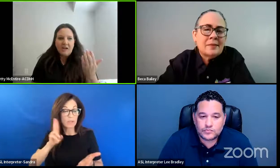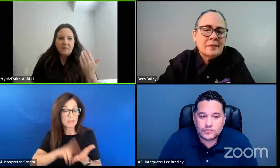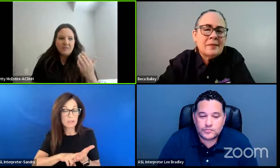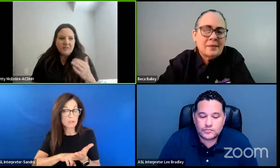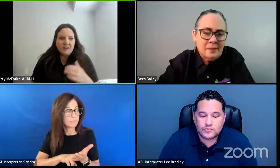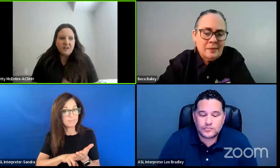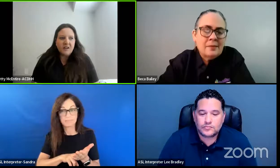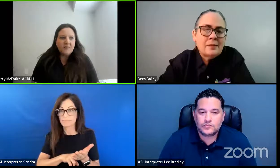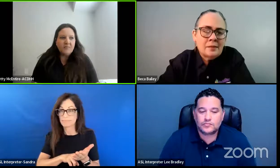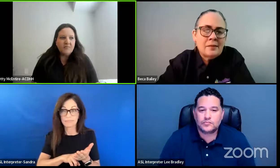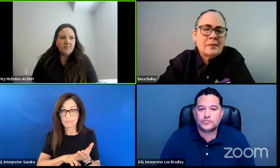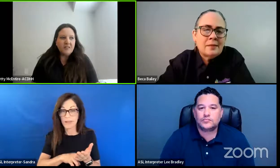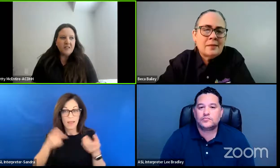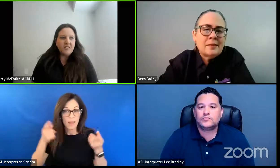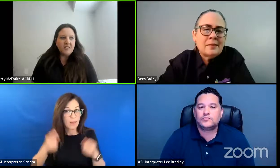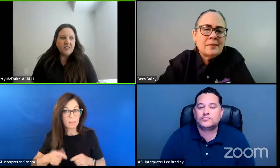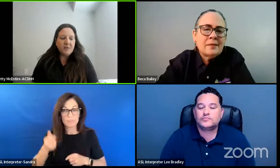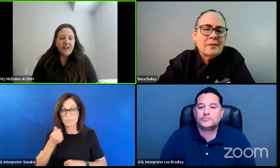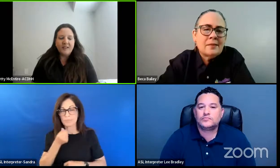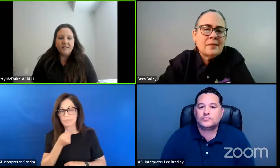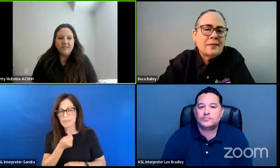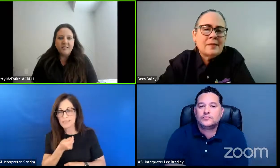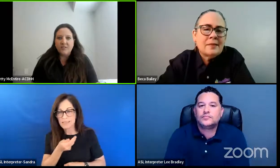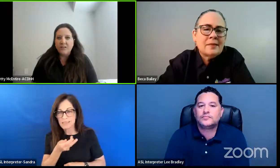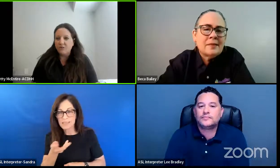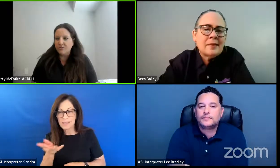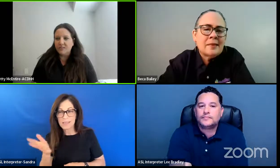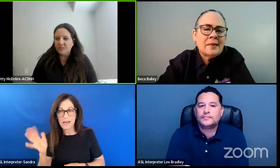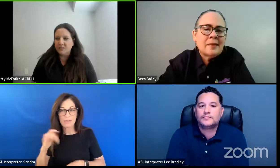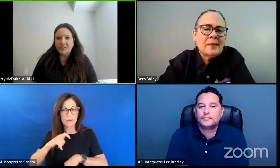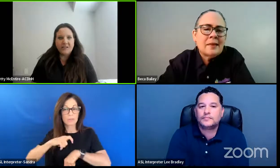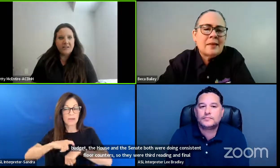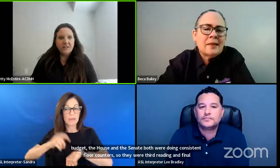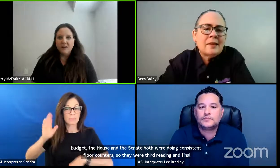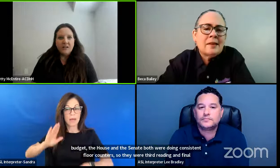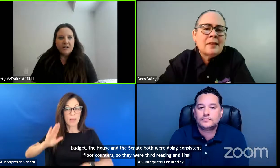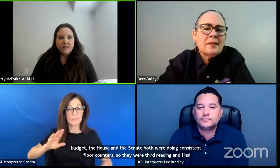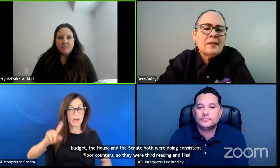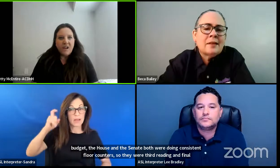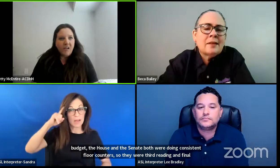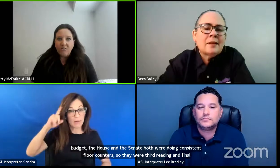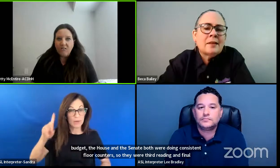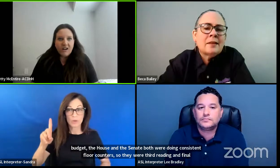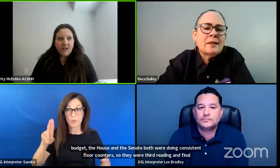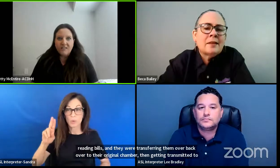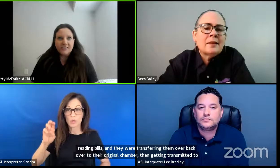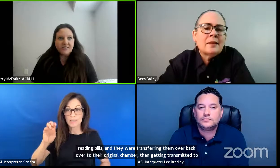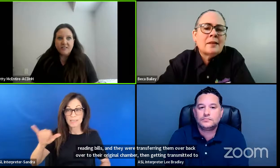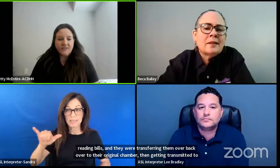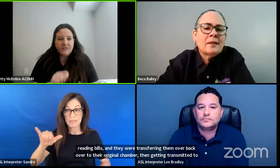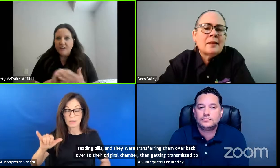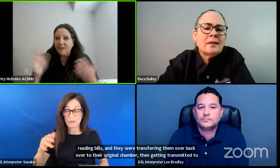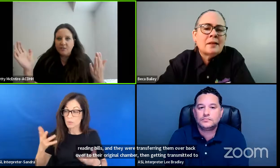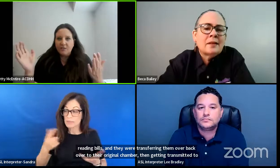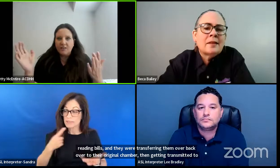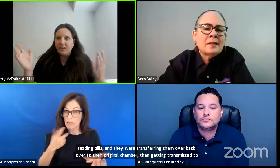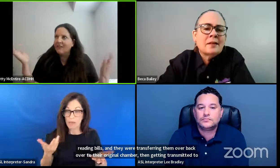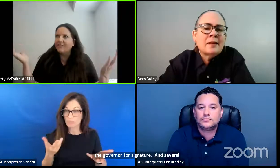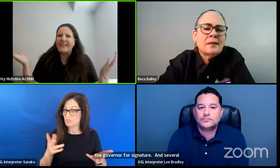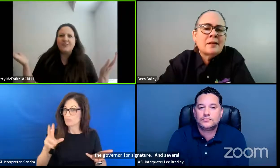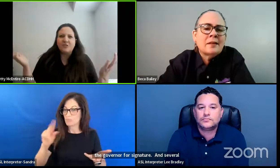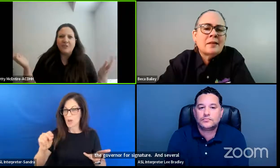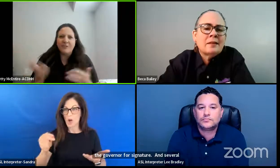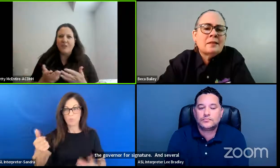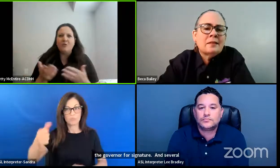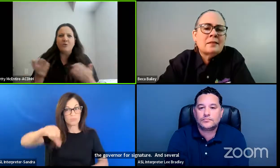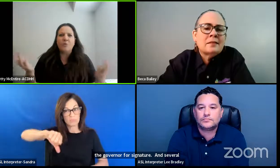several times in the past, Governor Ducey has been like, no, he vetoed, I